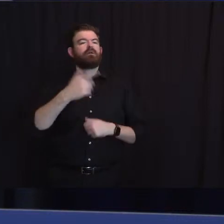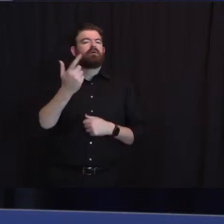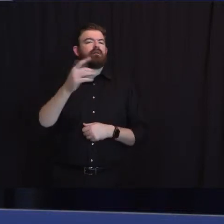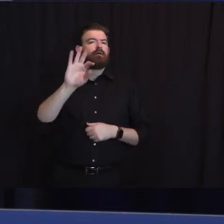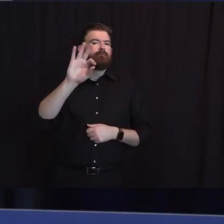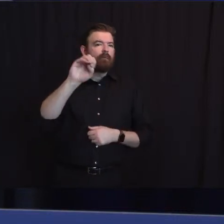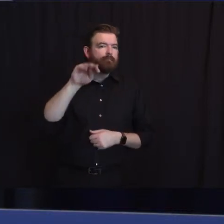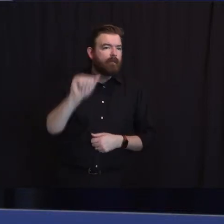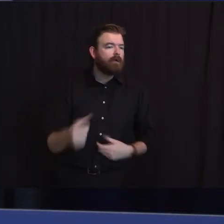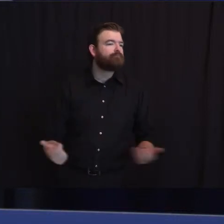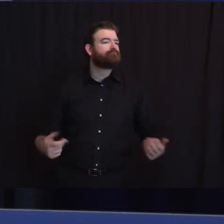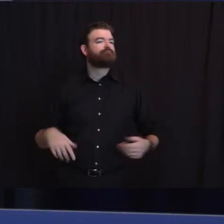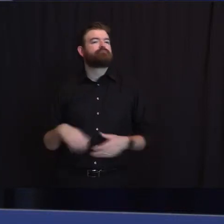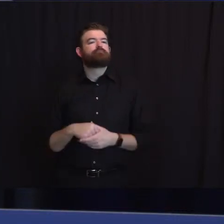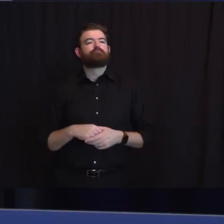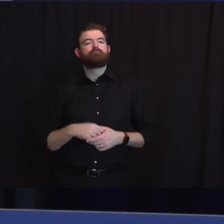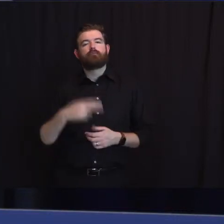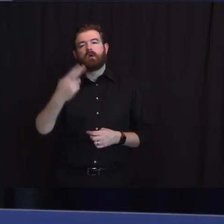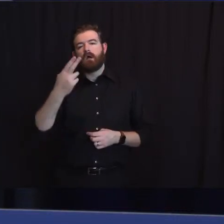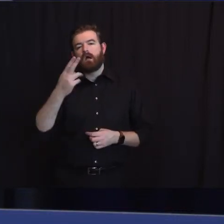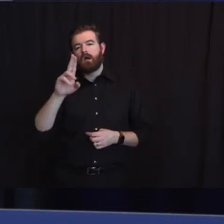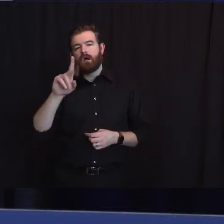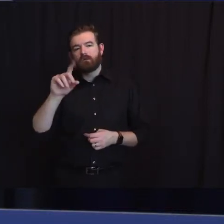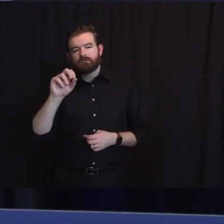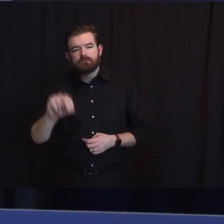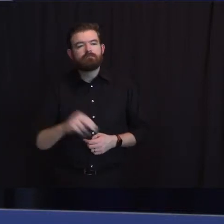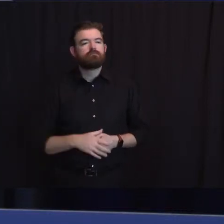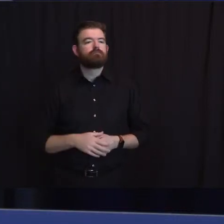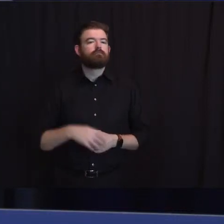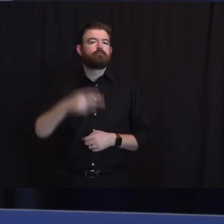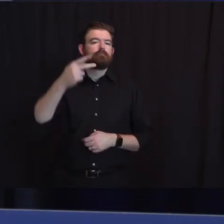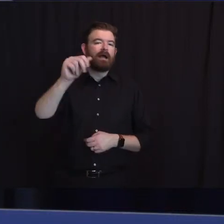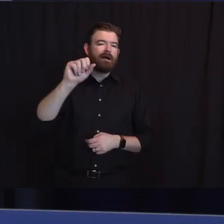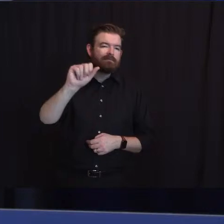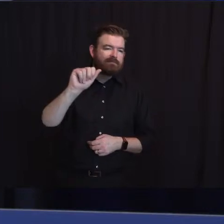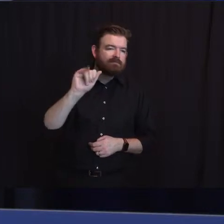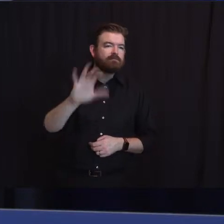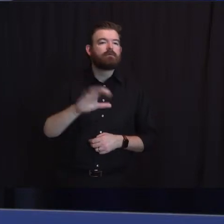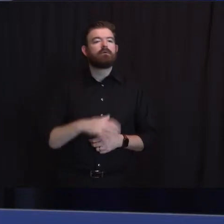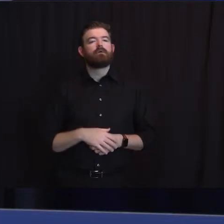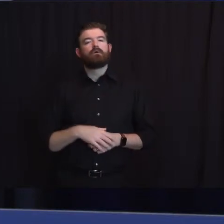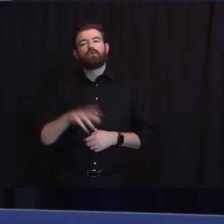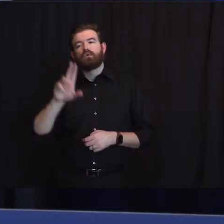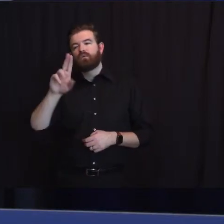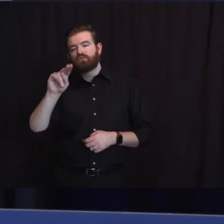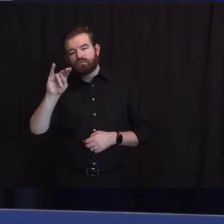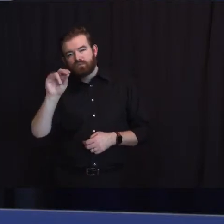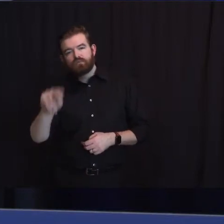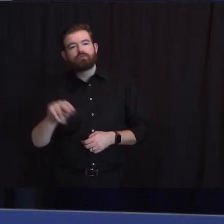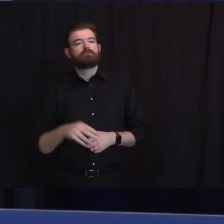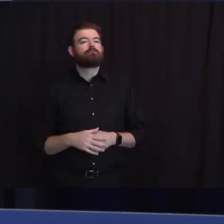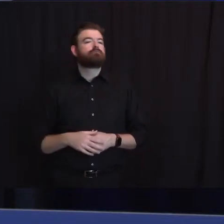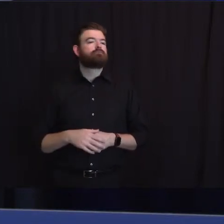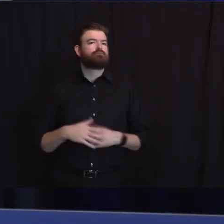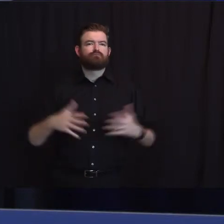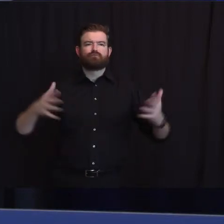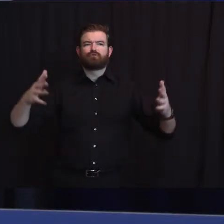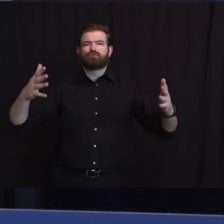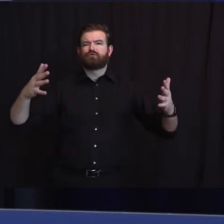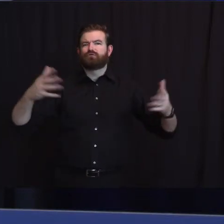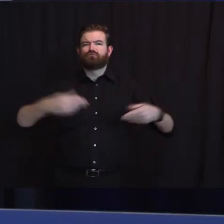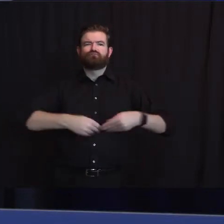pop-ups in Hudson, Passaic, Union, Bergen, and Atlantic counties have administered more than 2.2 million